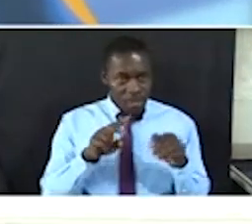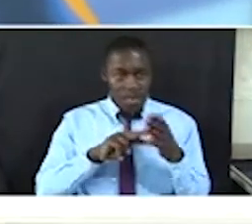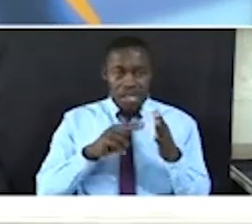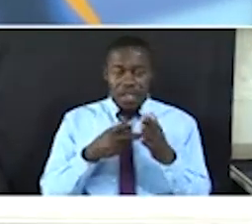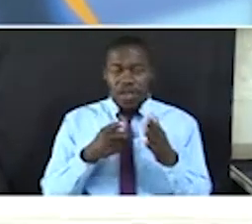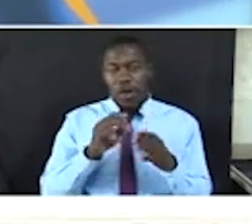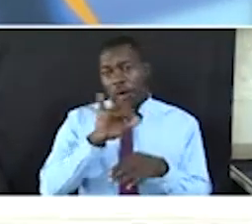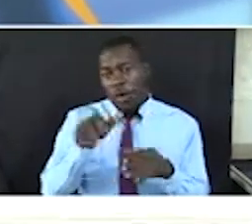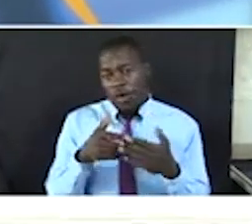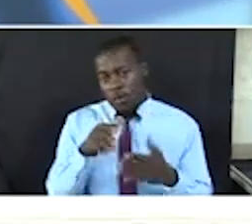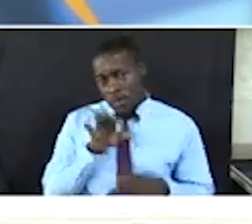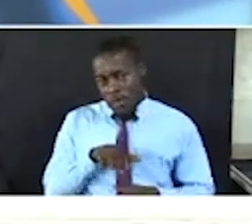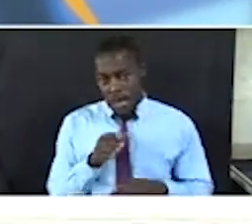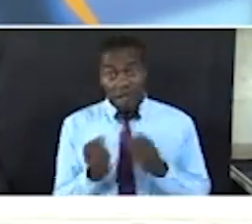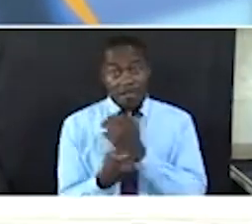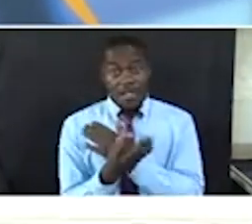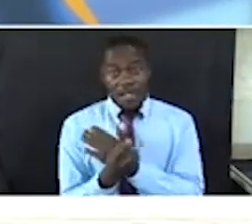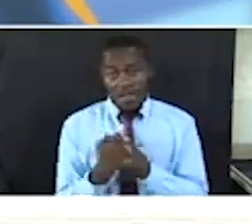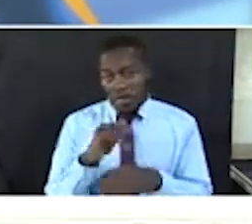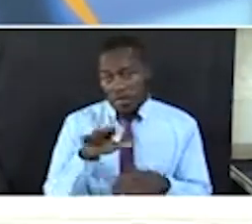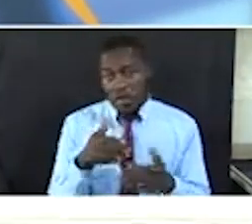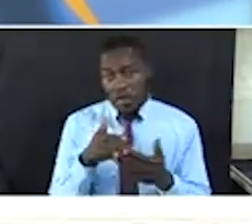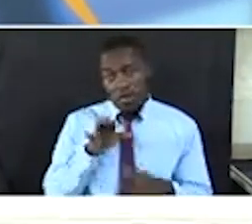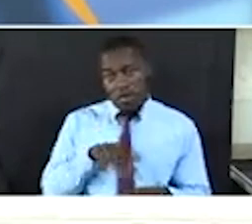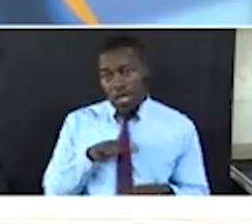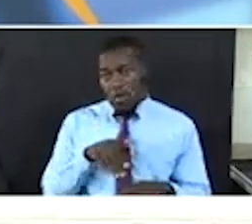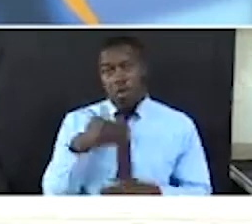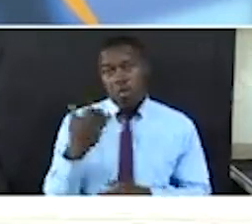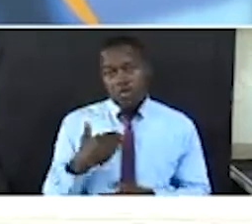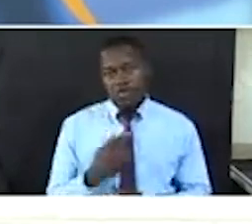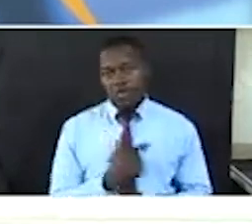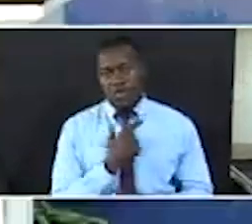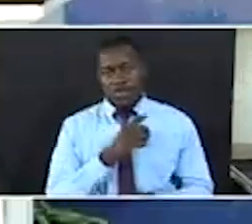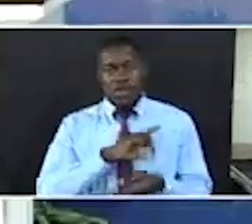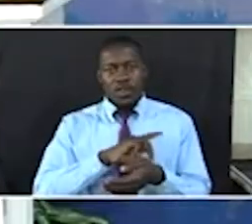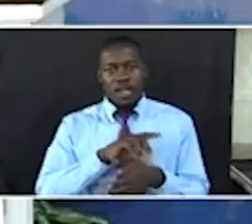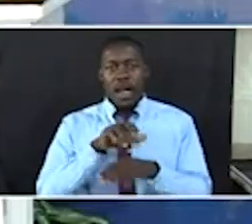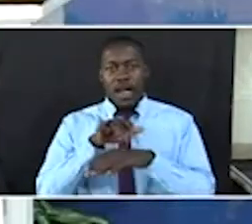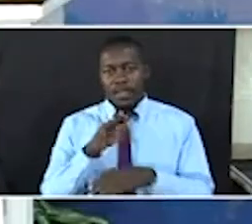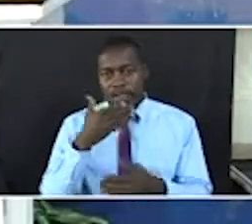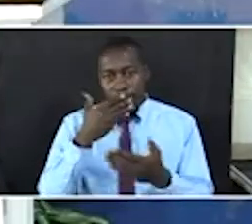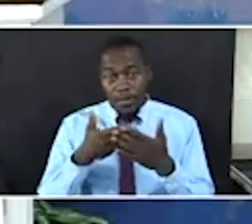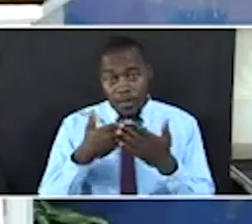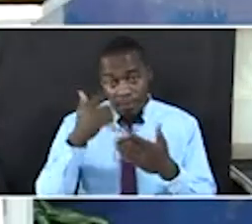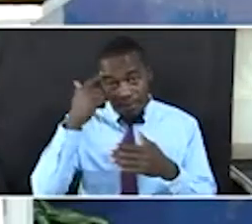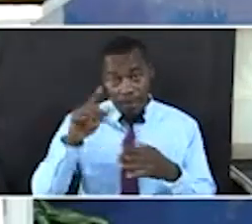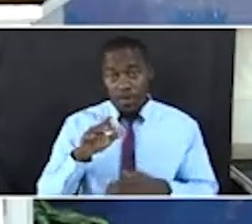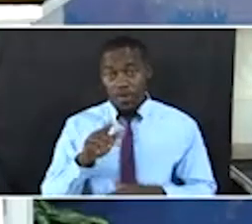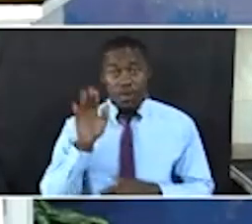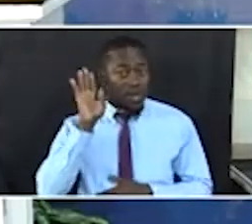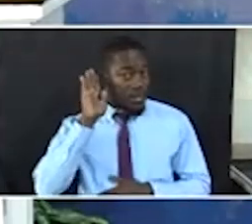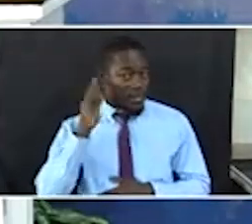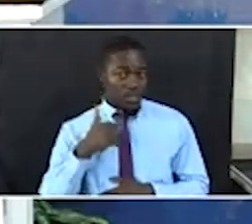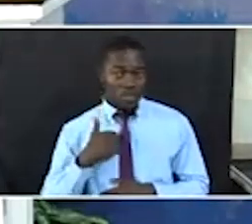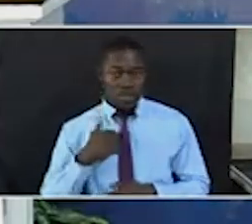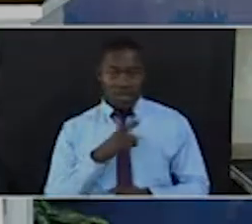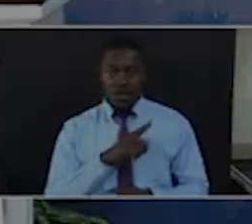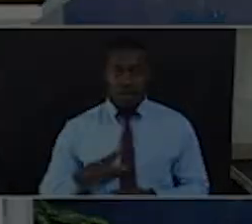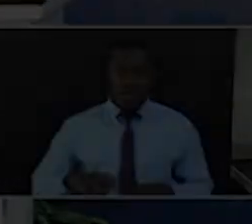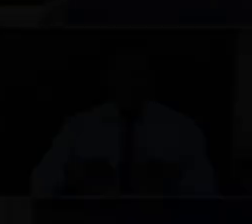need, and then you'll be helped. Amen. Thank you for listening to me. May God bless you.